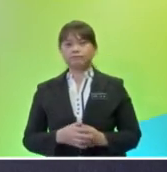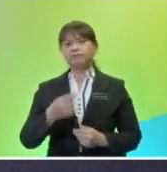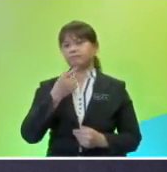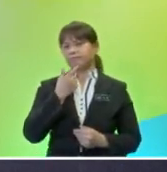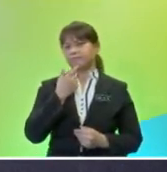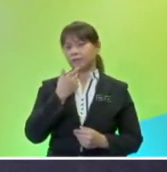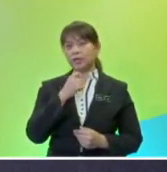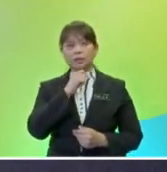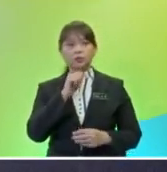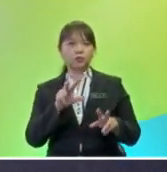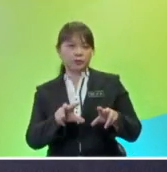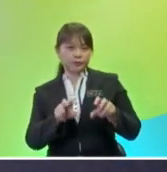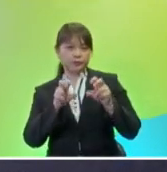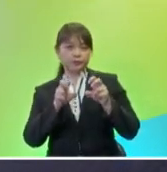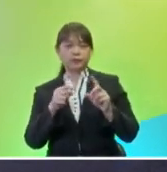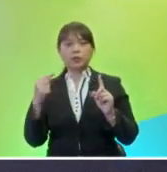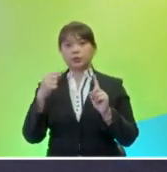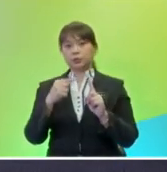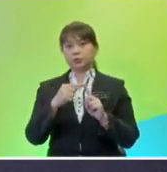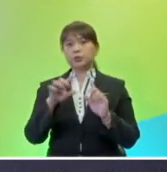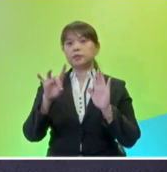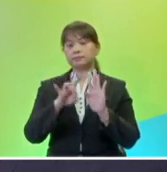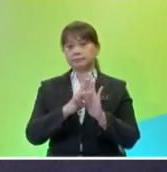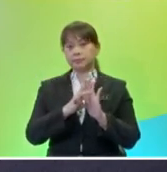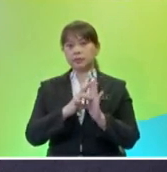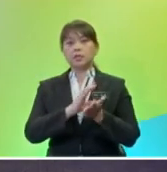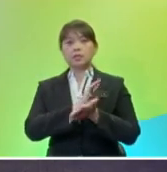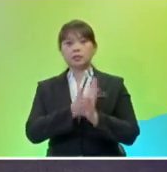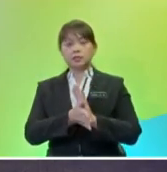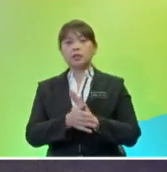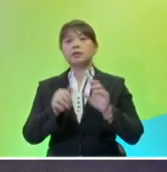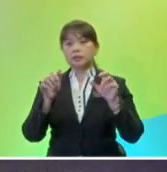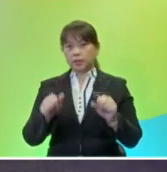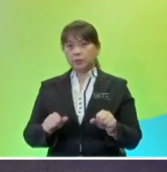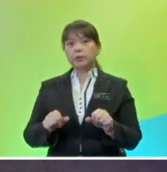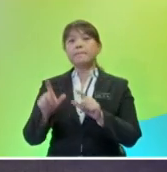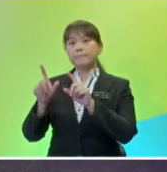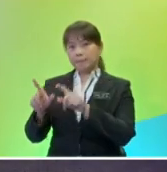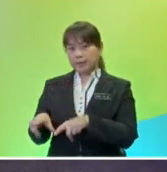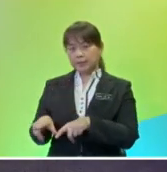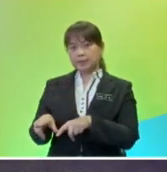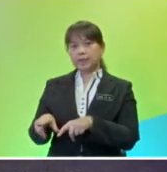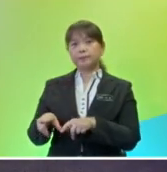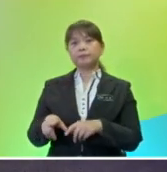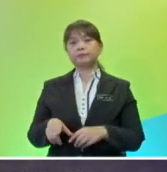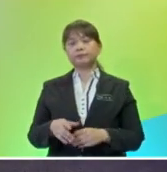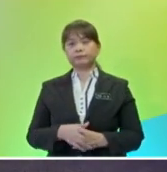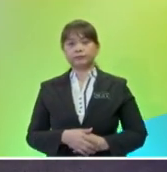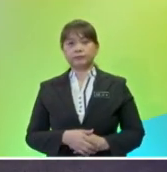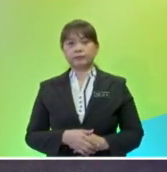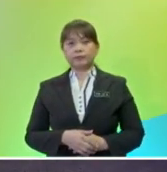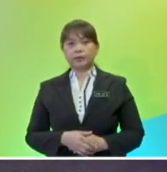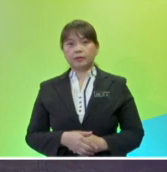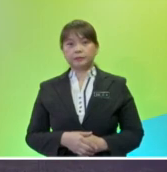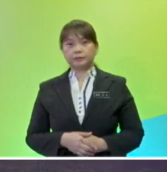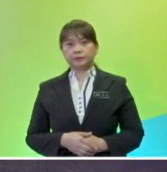It's not attracted to the magnet. It is not. Can we place them over there? Okay. Place it over there. Okay. All right. So rubber cork does